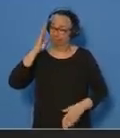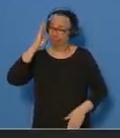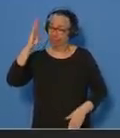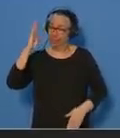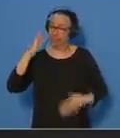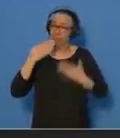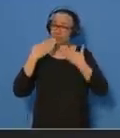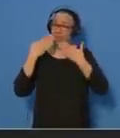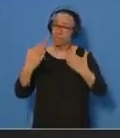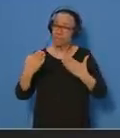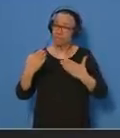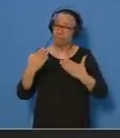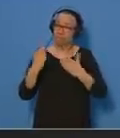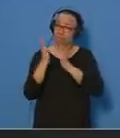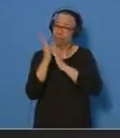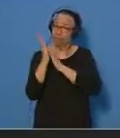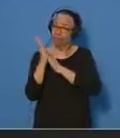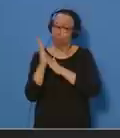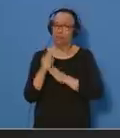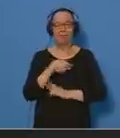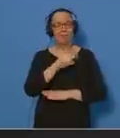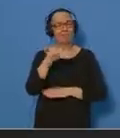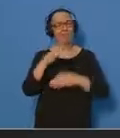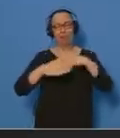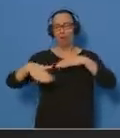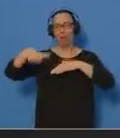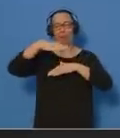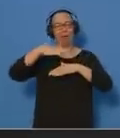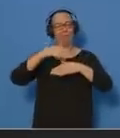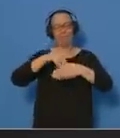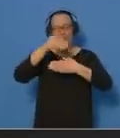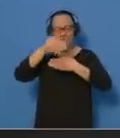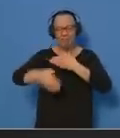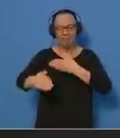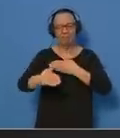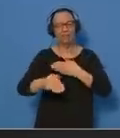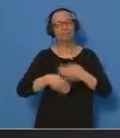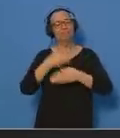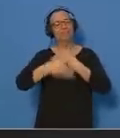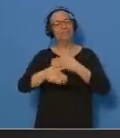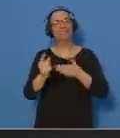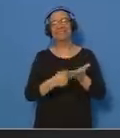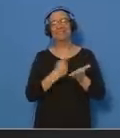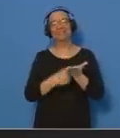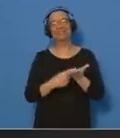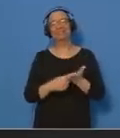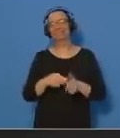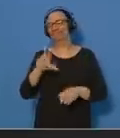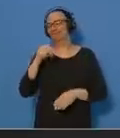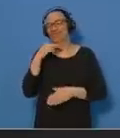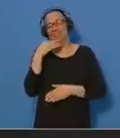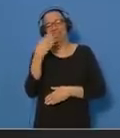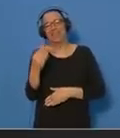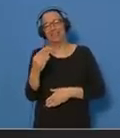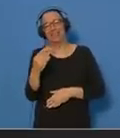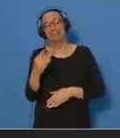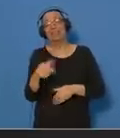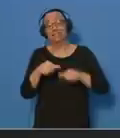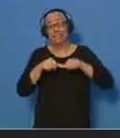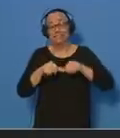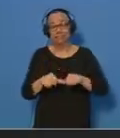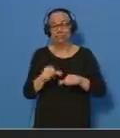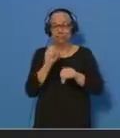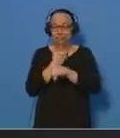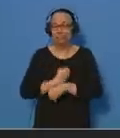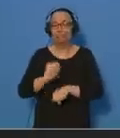going above and beyond, sometimes in thankless jobs, making sure that the country can continue to operate, even